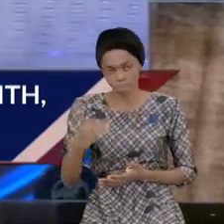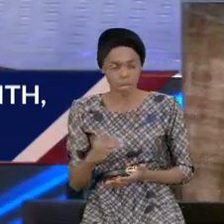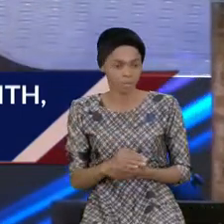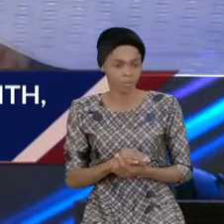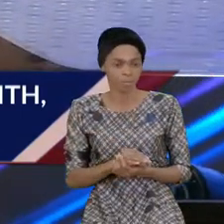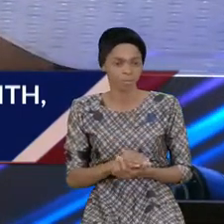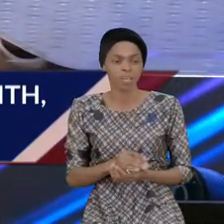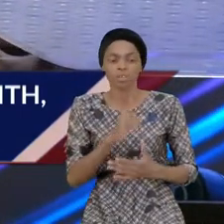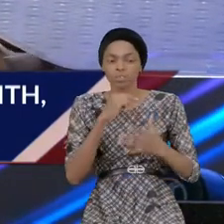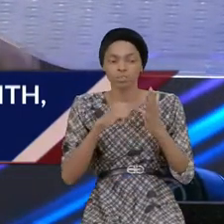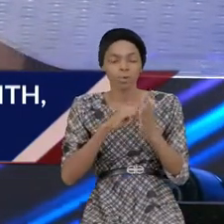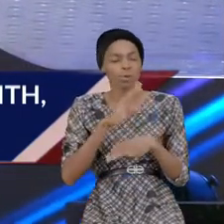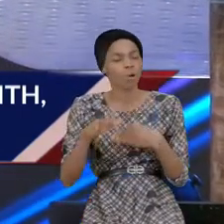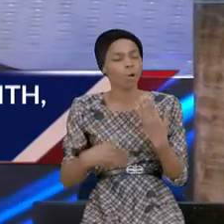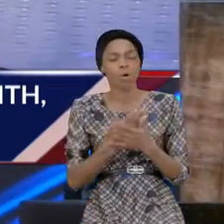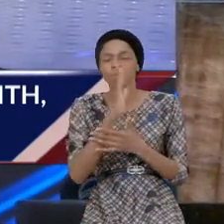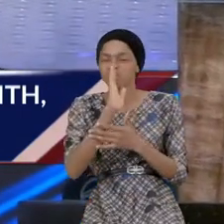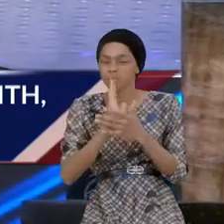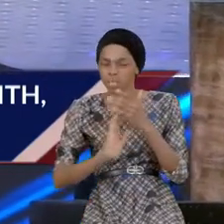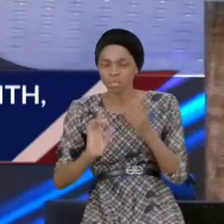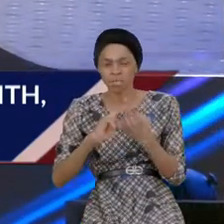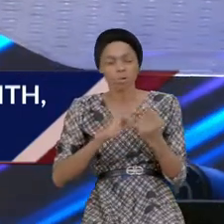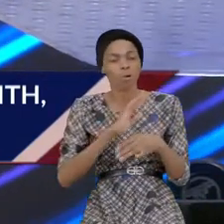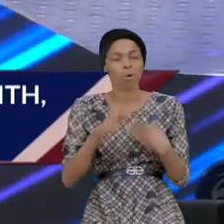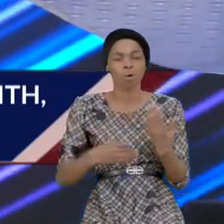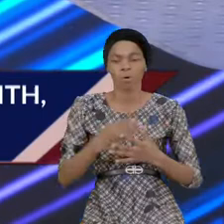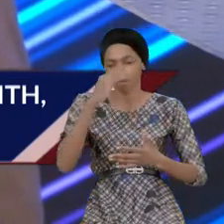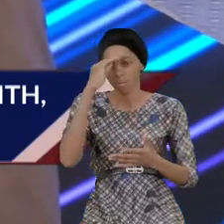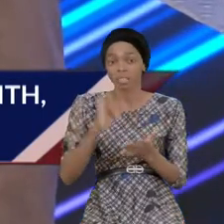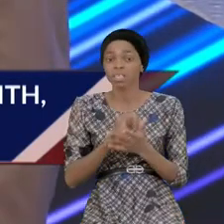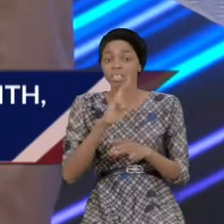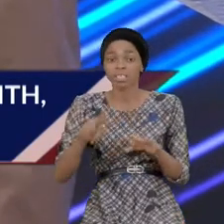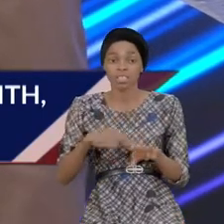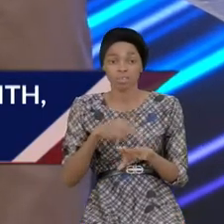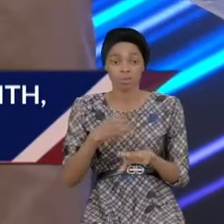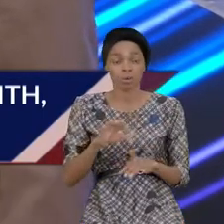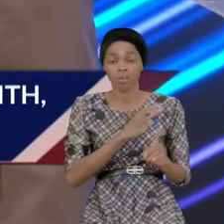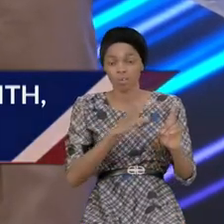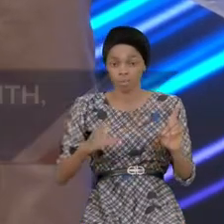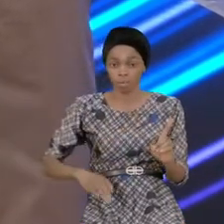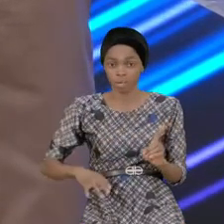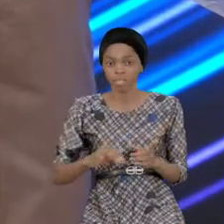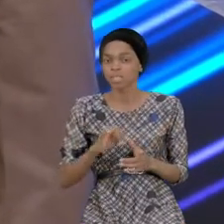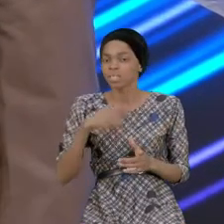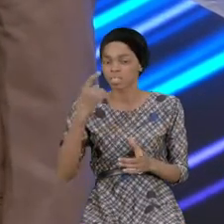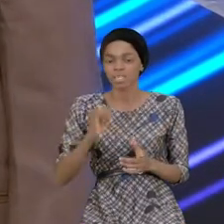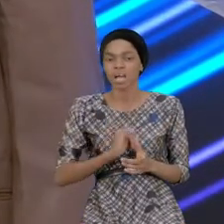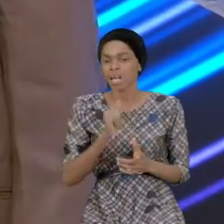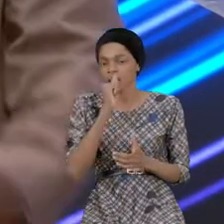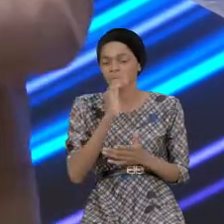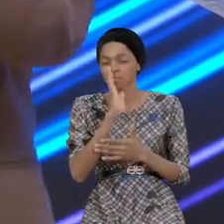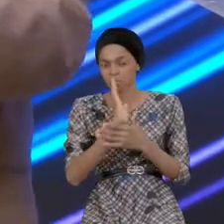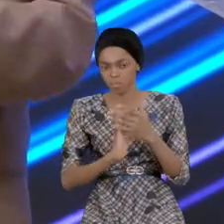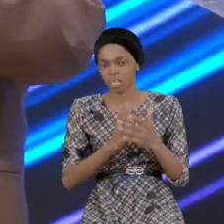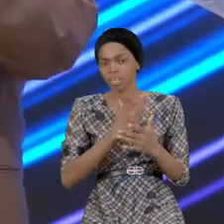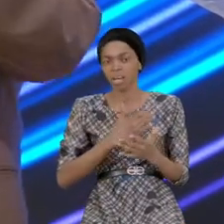all meekness unto all men. That's the nature of Christ. It says, I am meek and lowly,